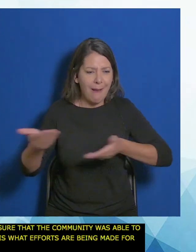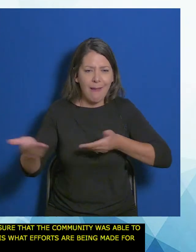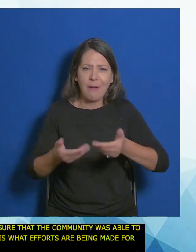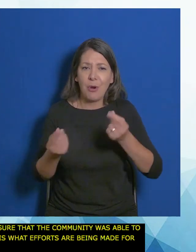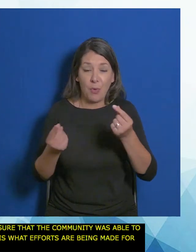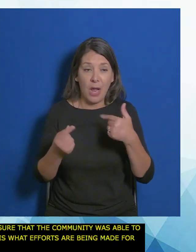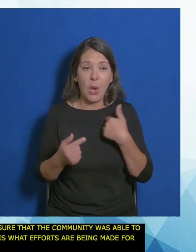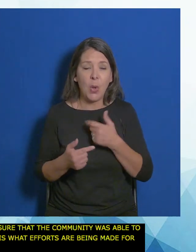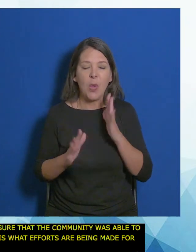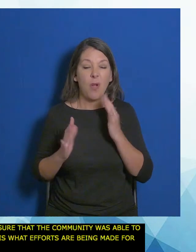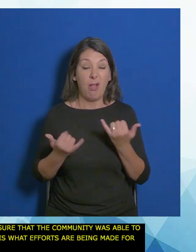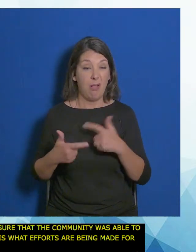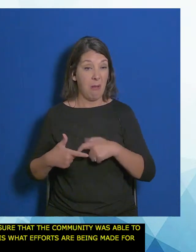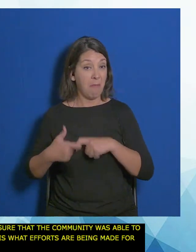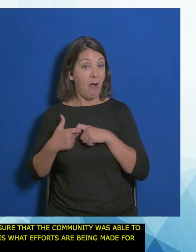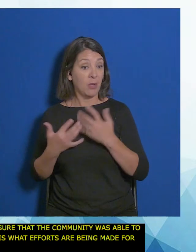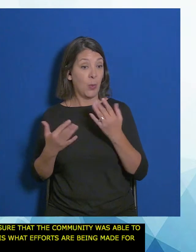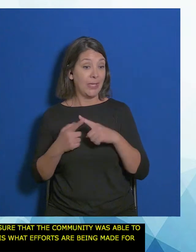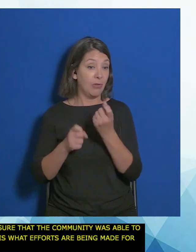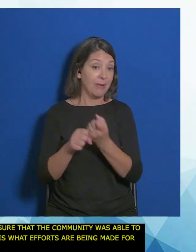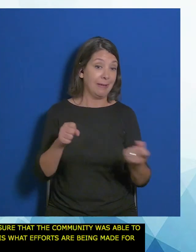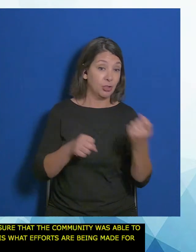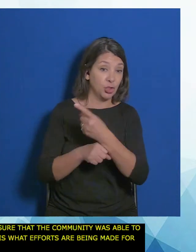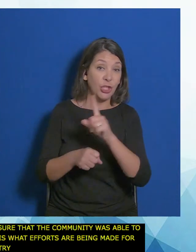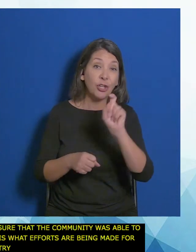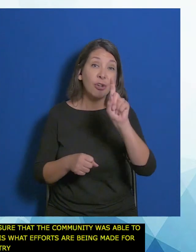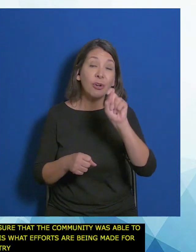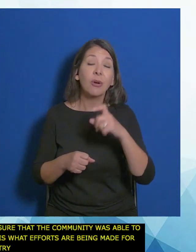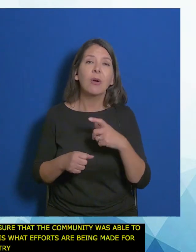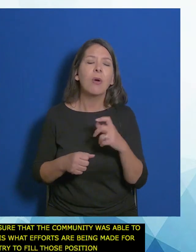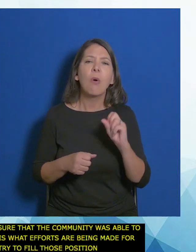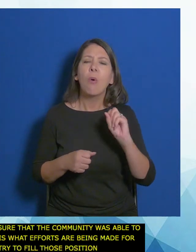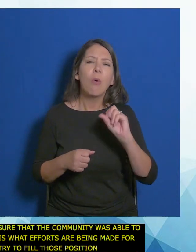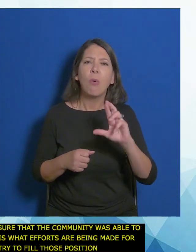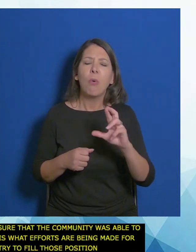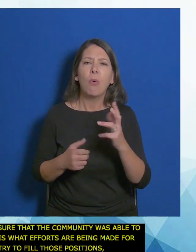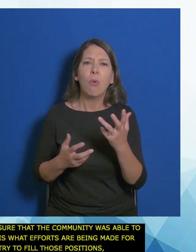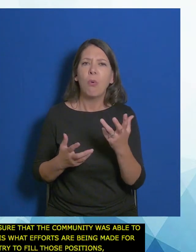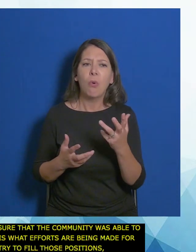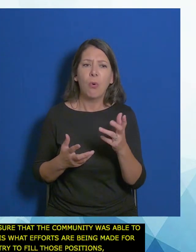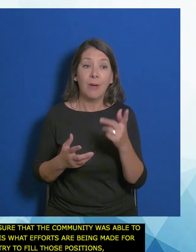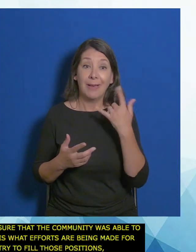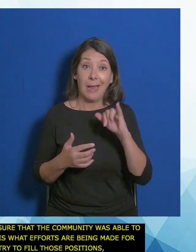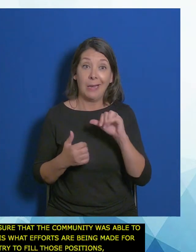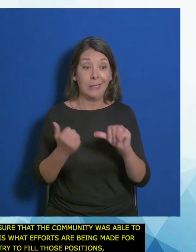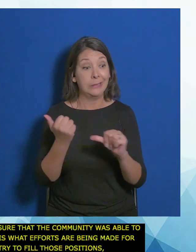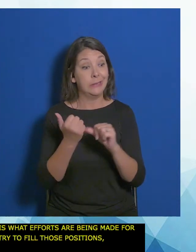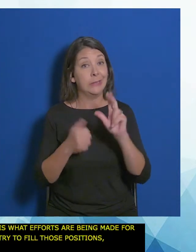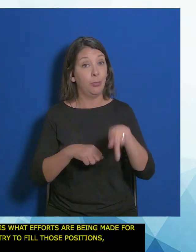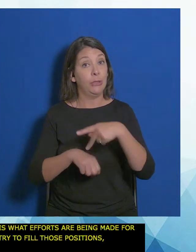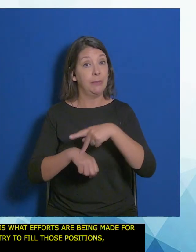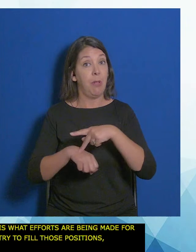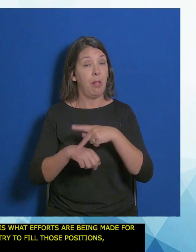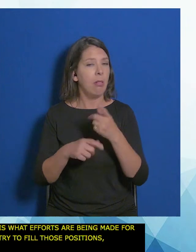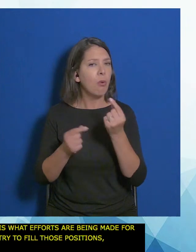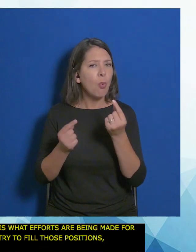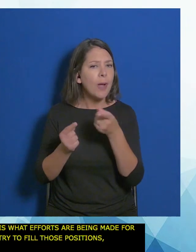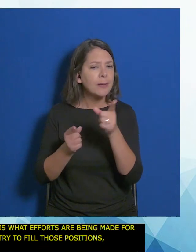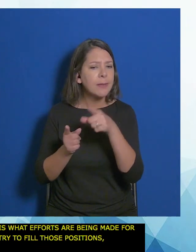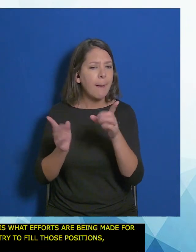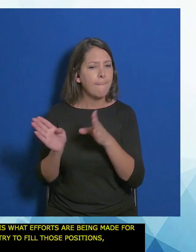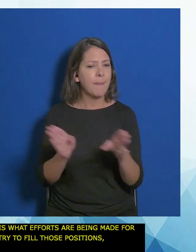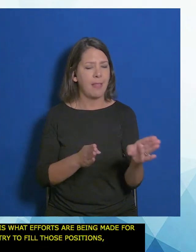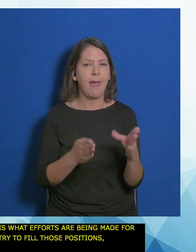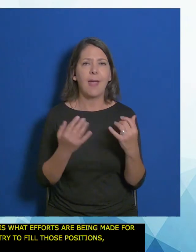school year to be able to try to fill those positions, particularly for assistant principal positions?